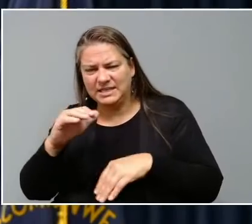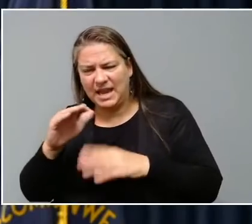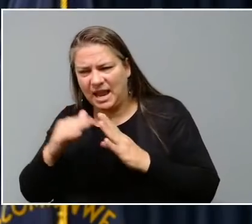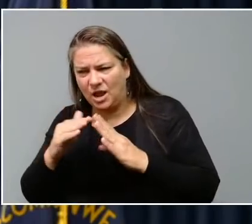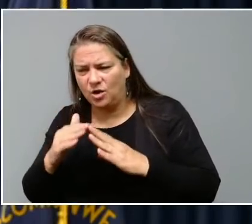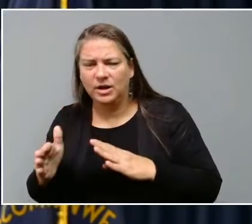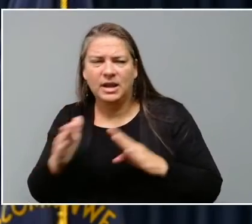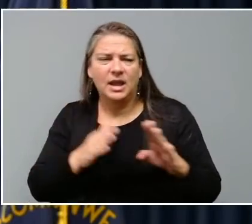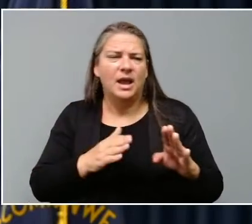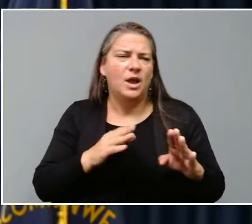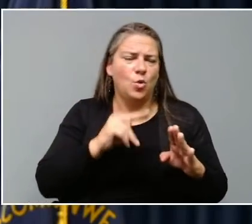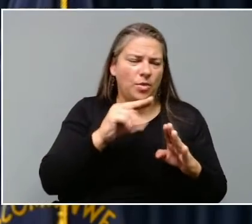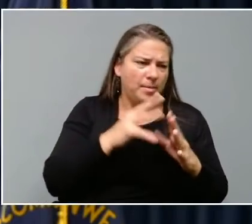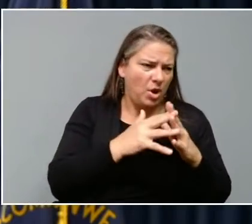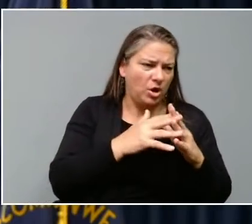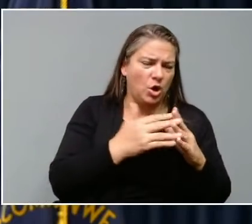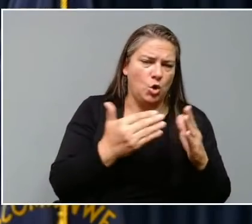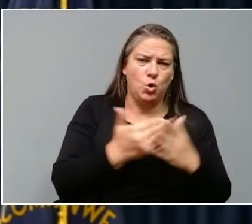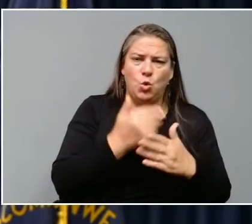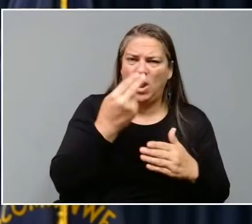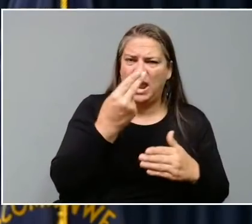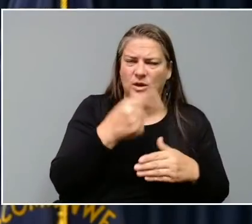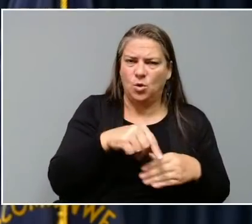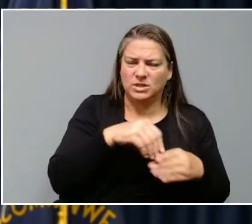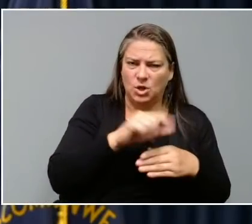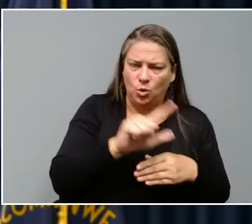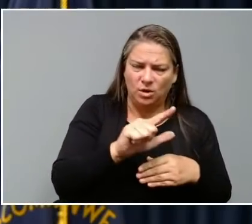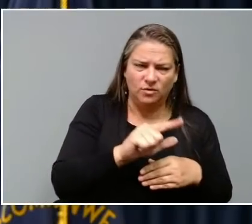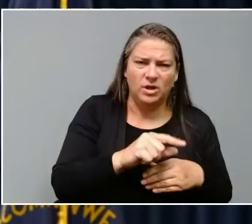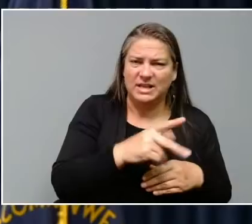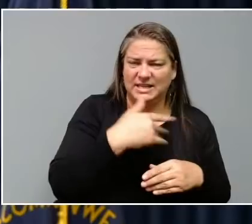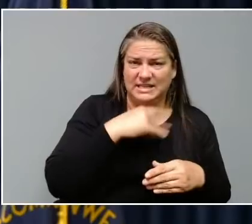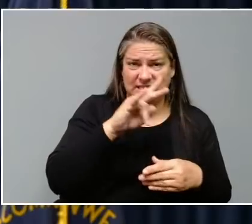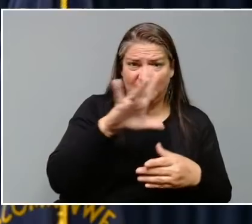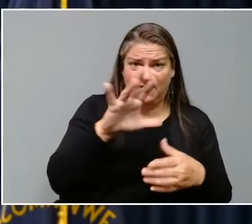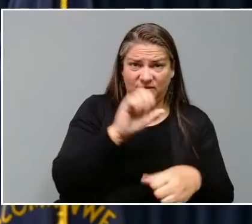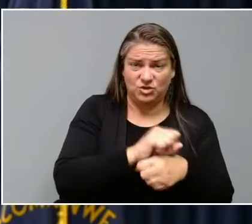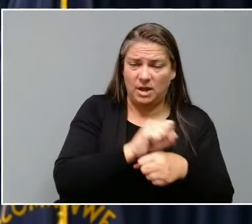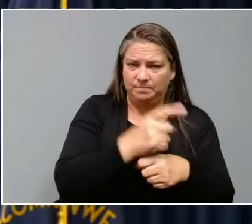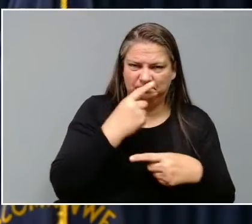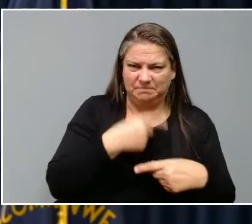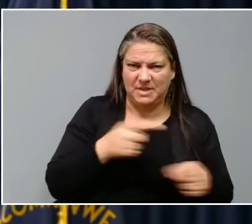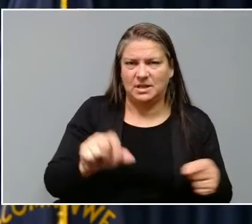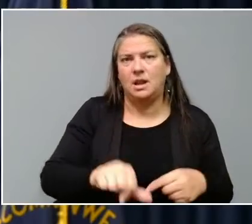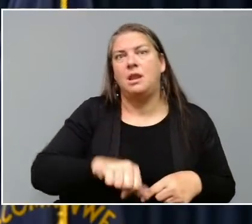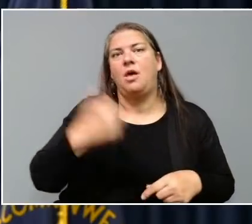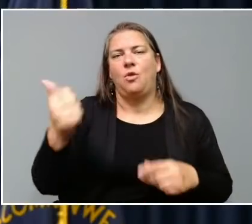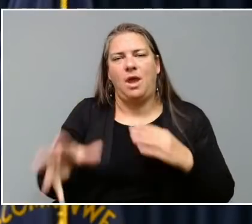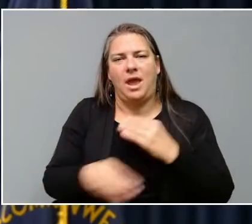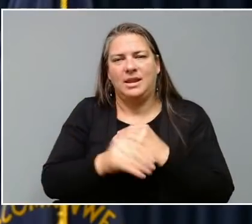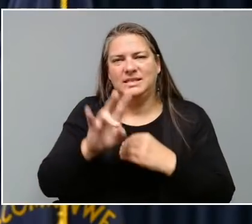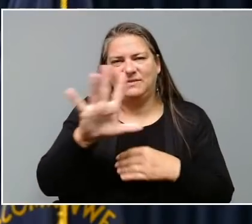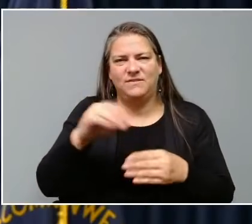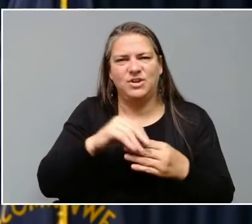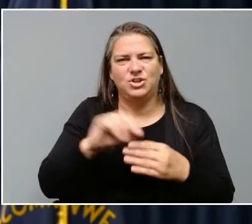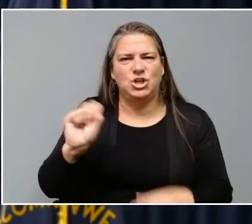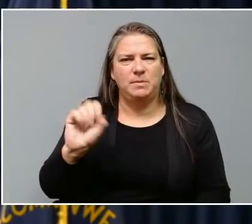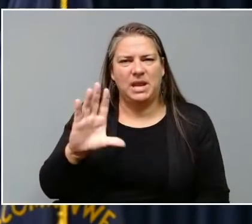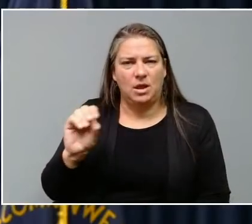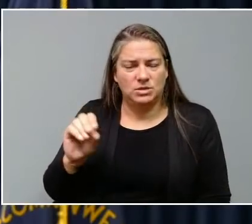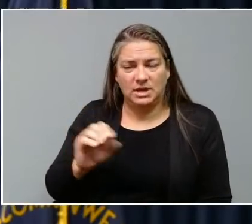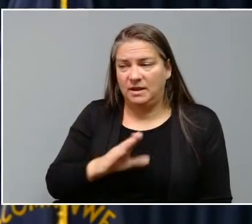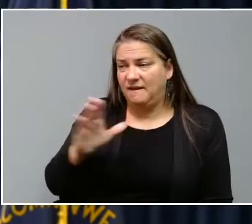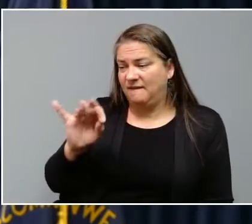America, new headquarters in Louisville, 75 jobs, and then announced another 75 in Shelby County. Firestone